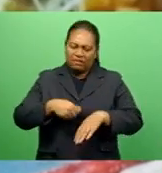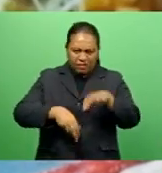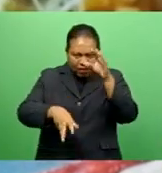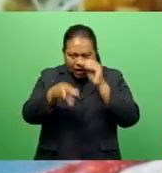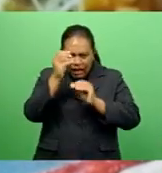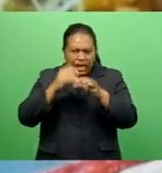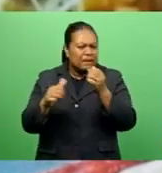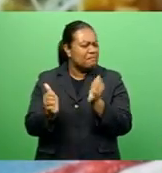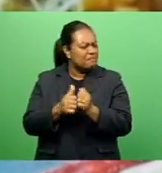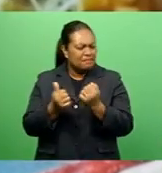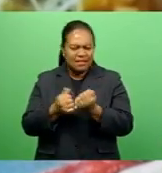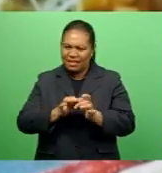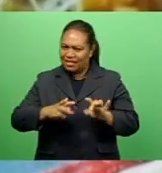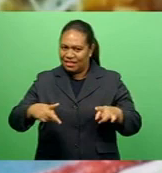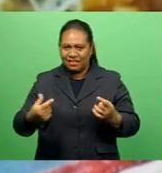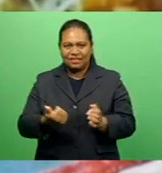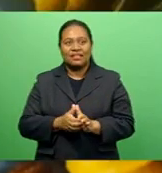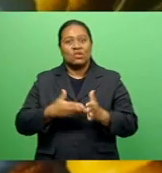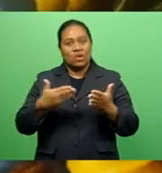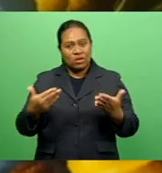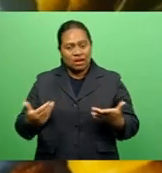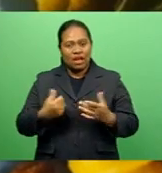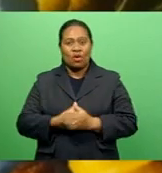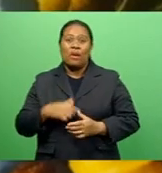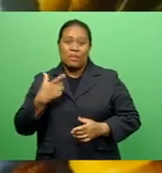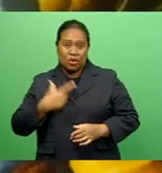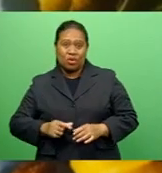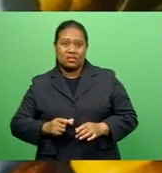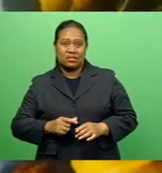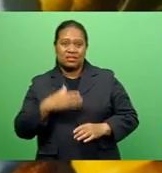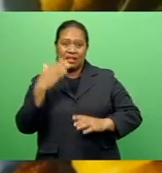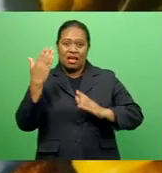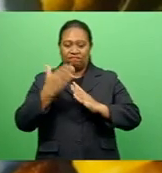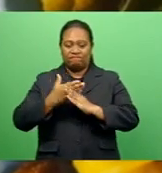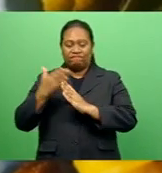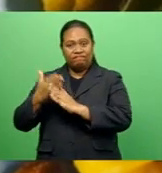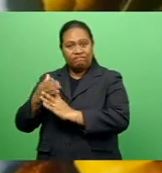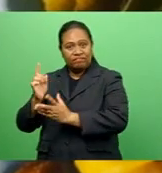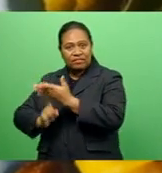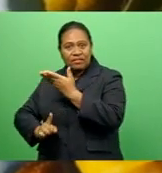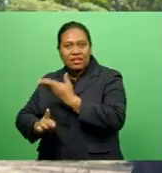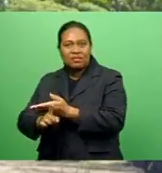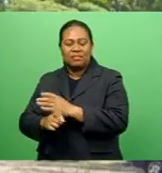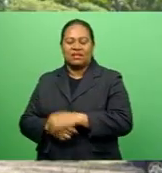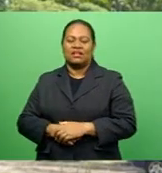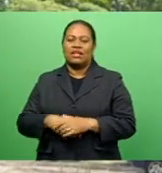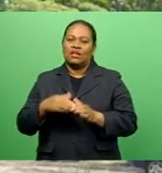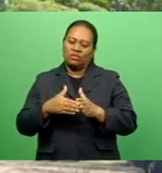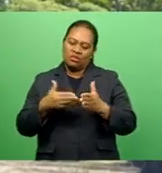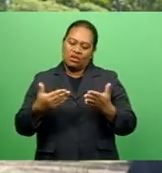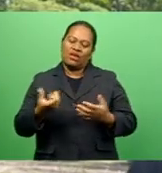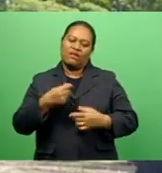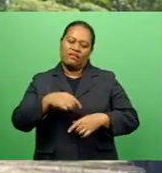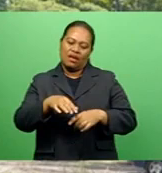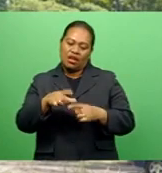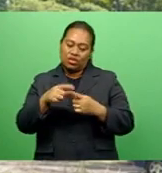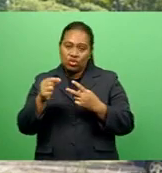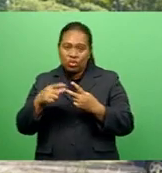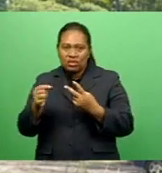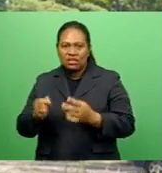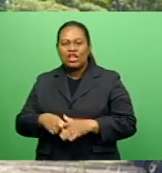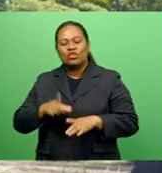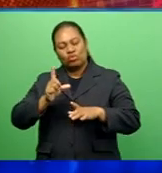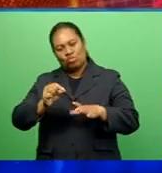things. So right now, since the borders are closed, I had a choice just to look on how